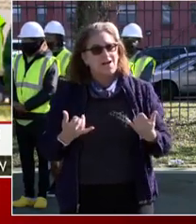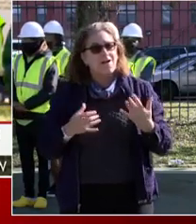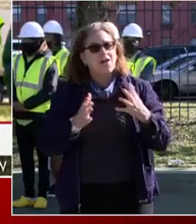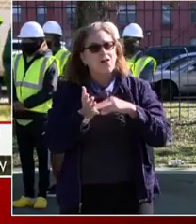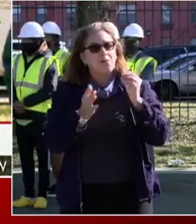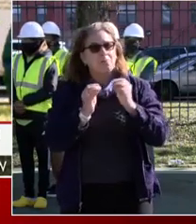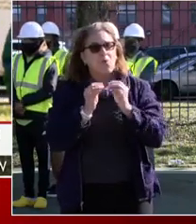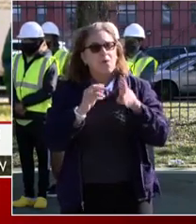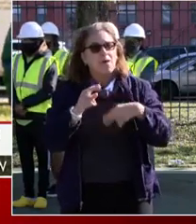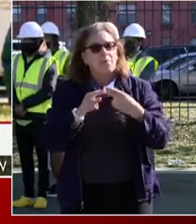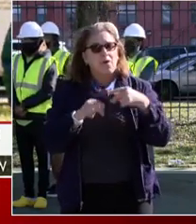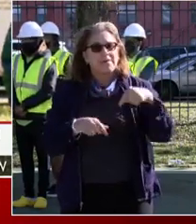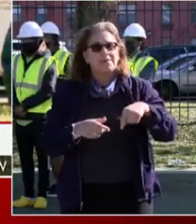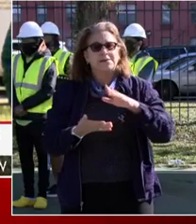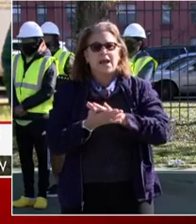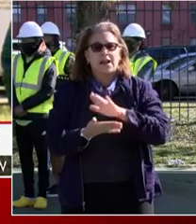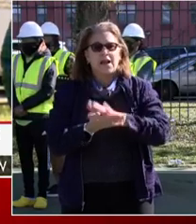visit